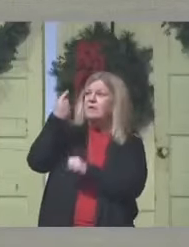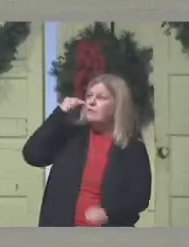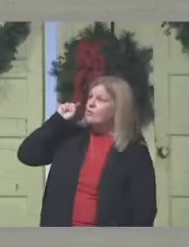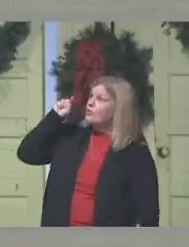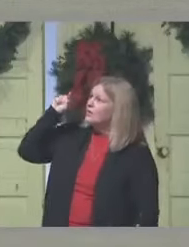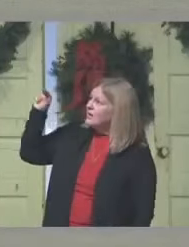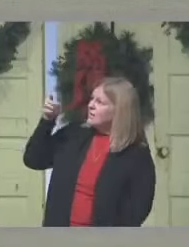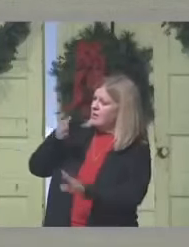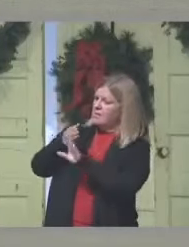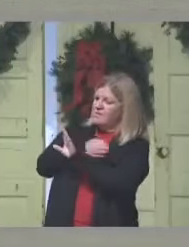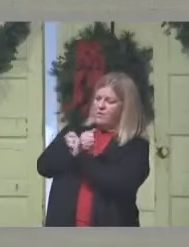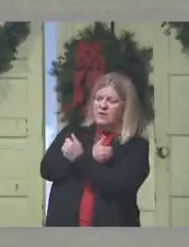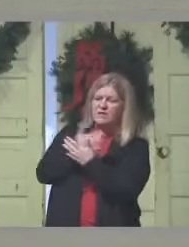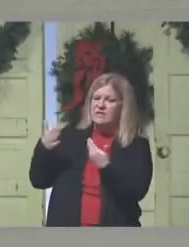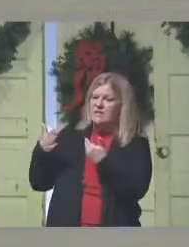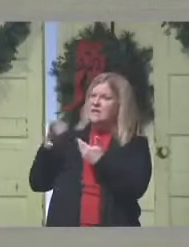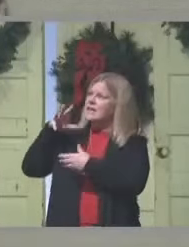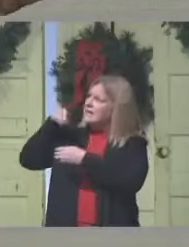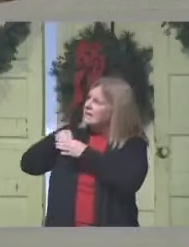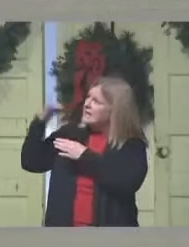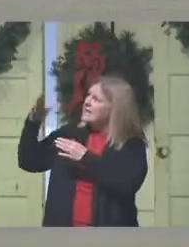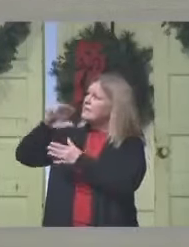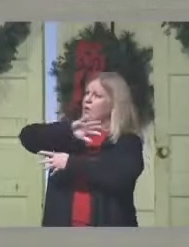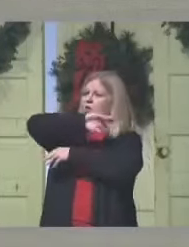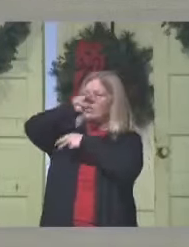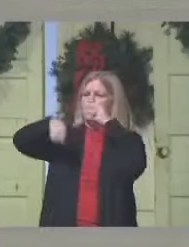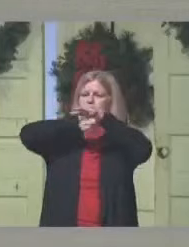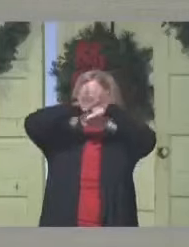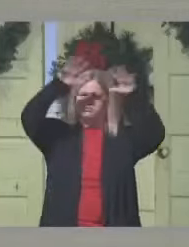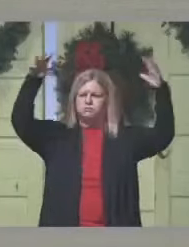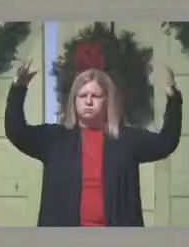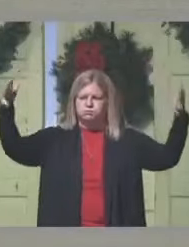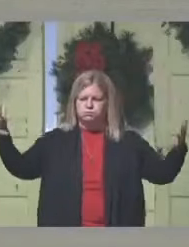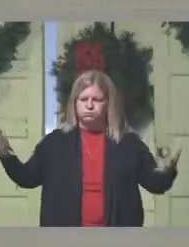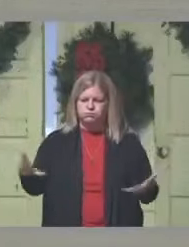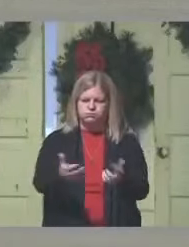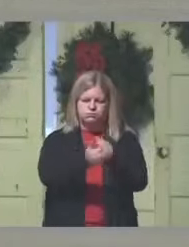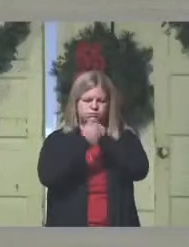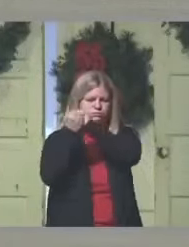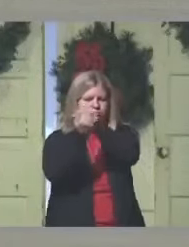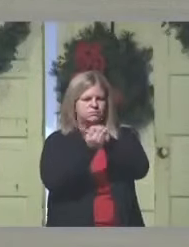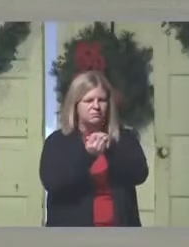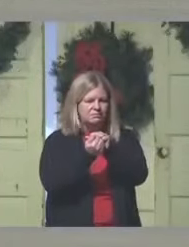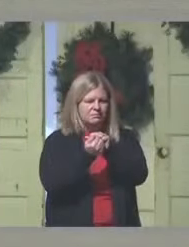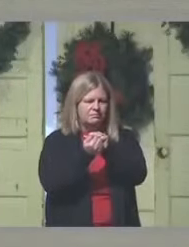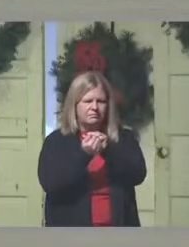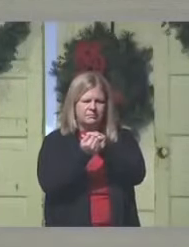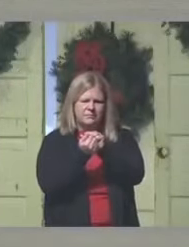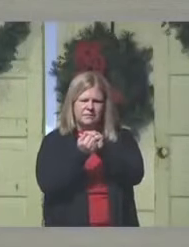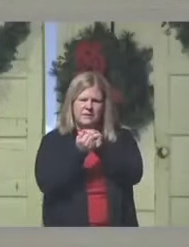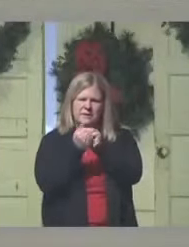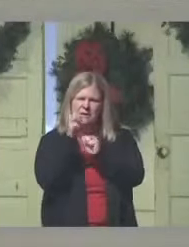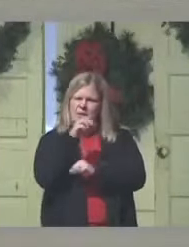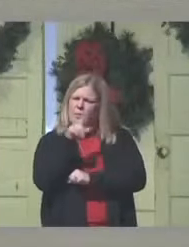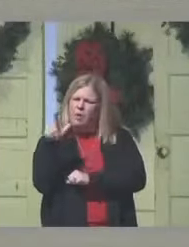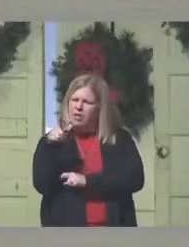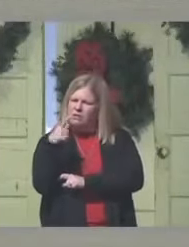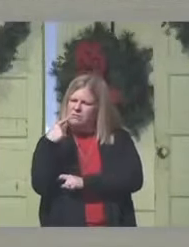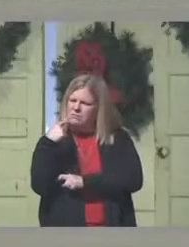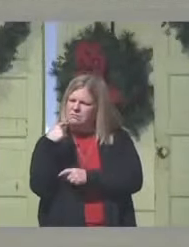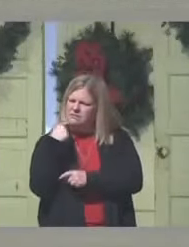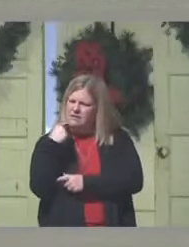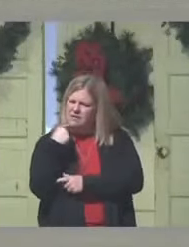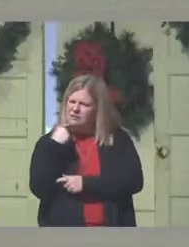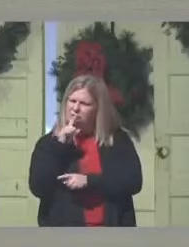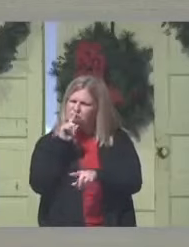He's before all things, and in him the whole universe is held together. Is Paul actually declaring that